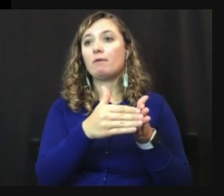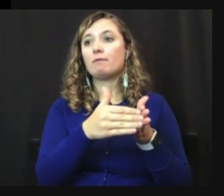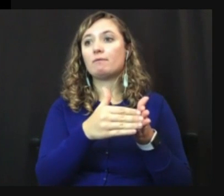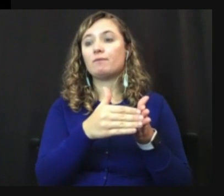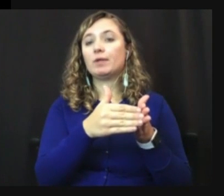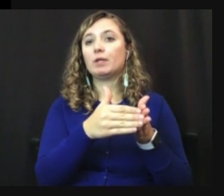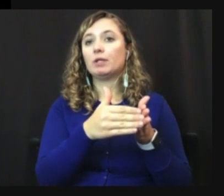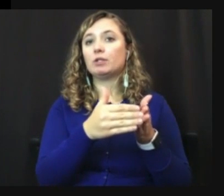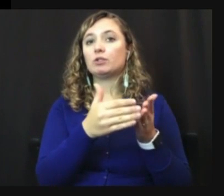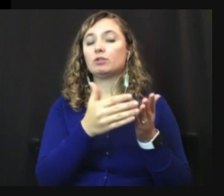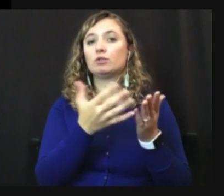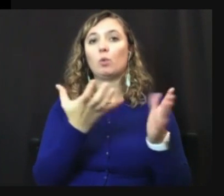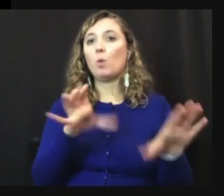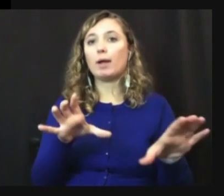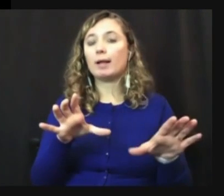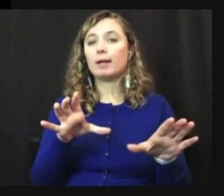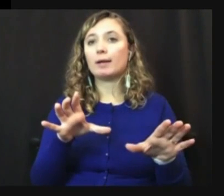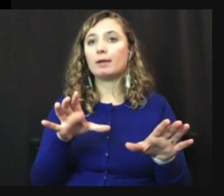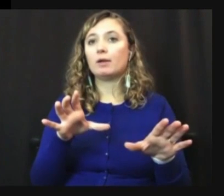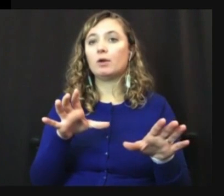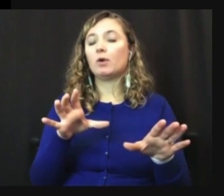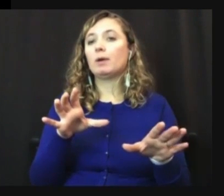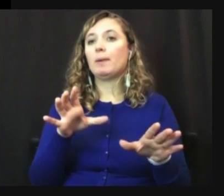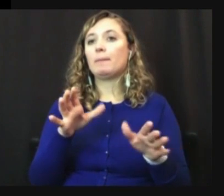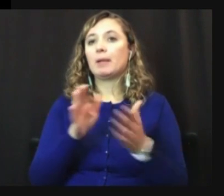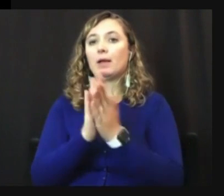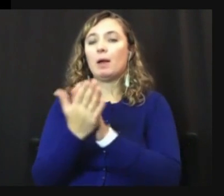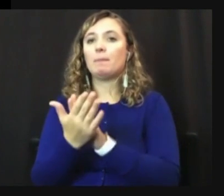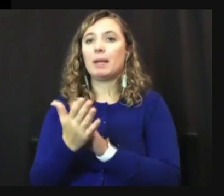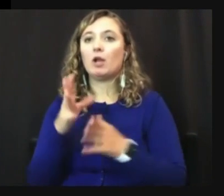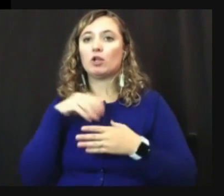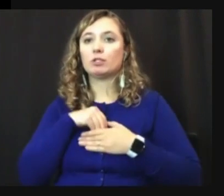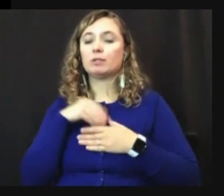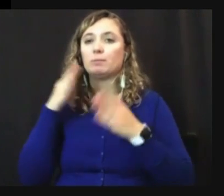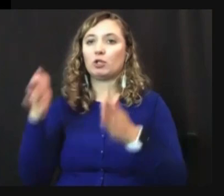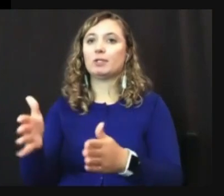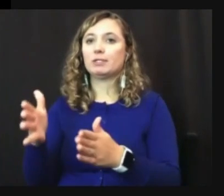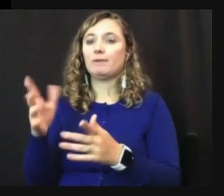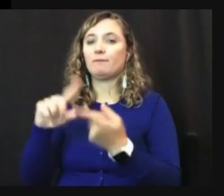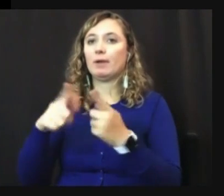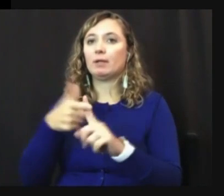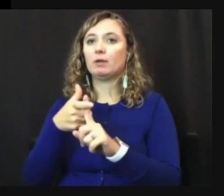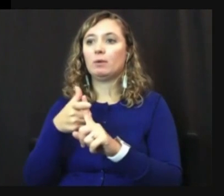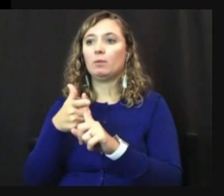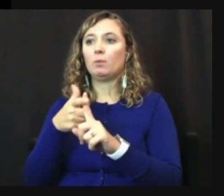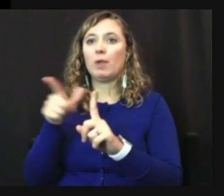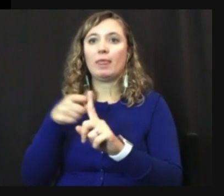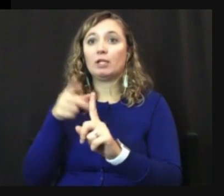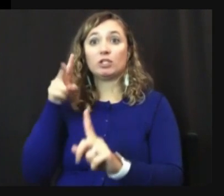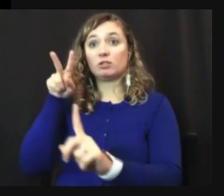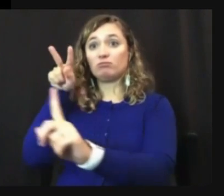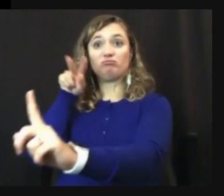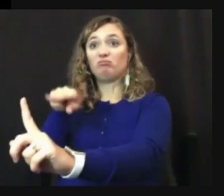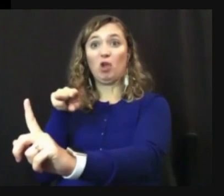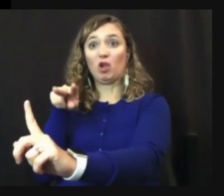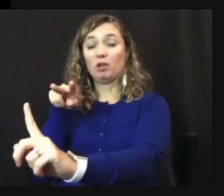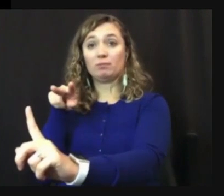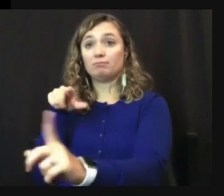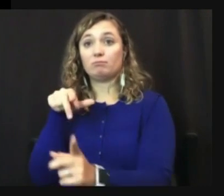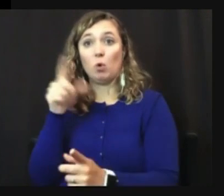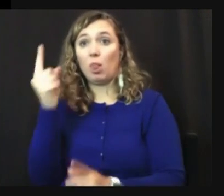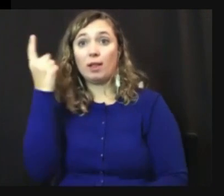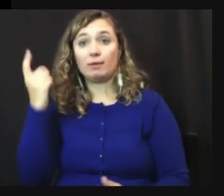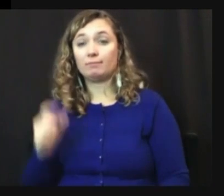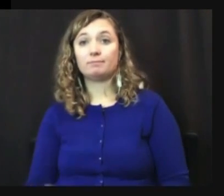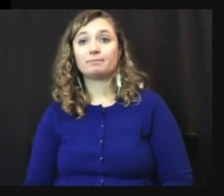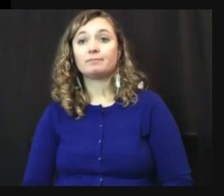friend by just looking at them. What's very interesting with that is that if you look at writing samples of those